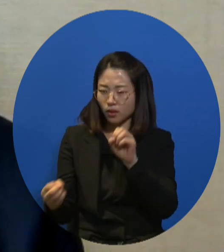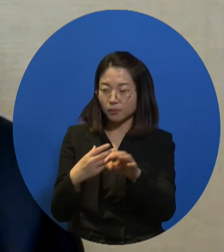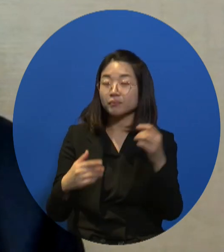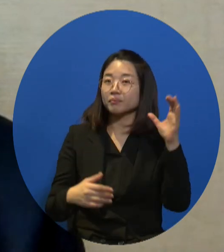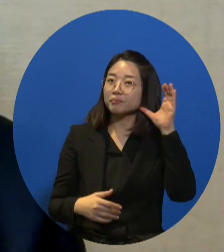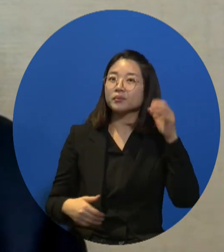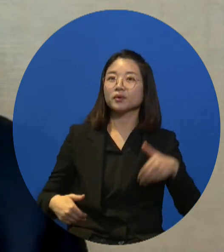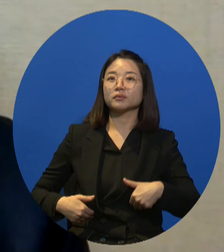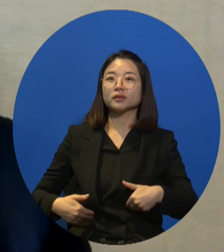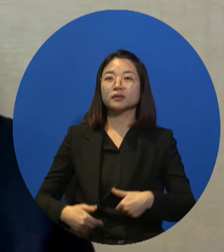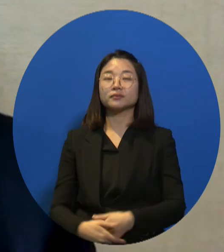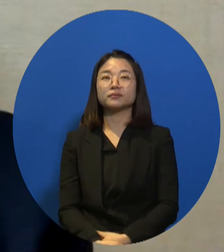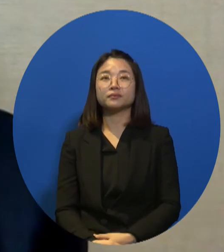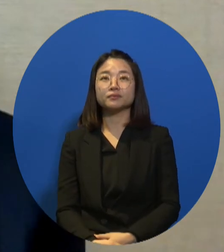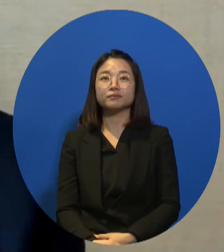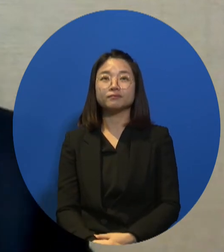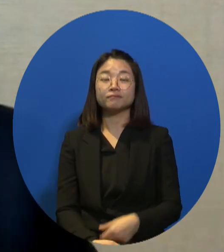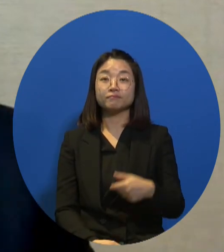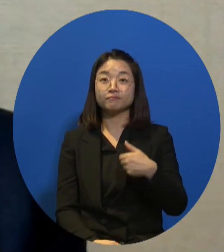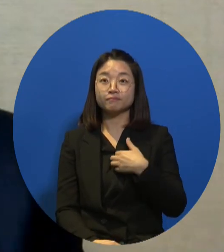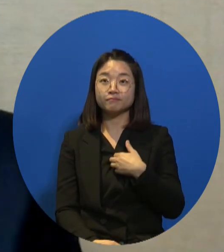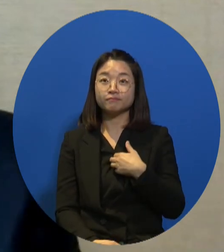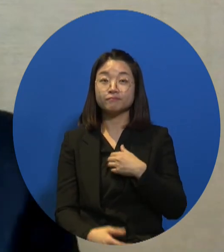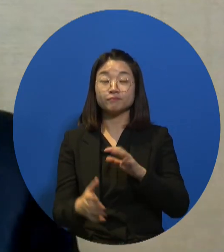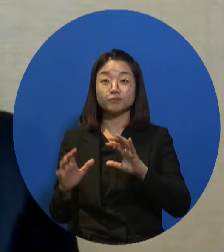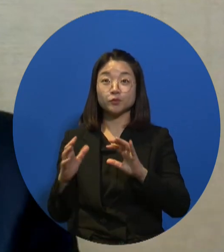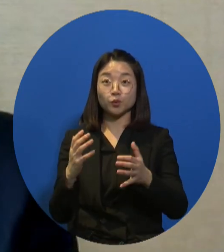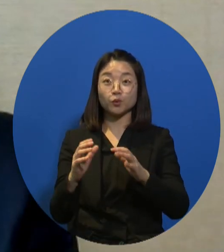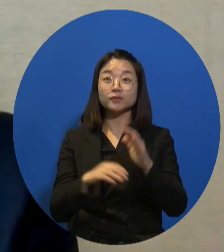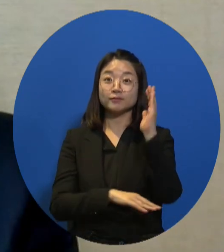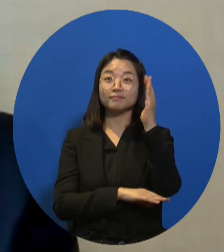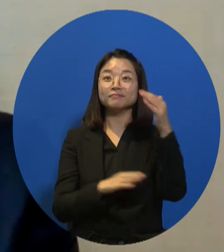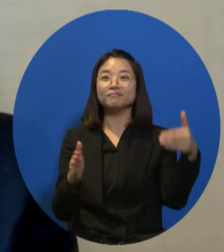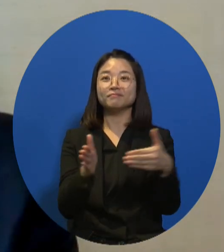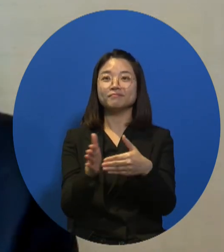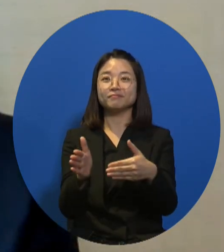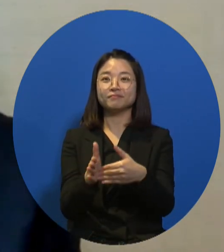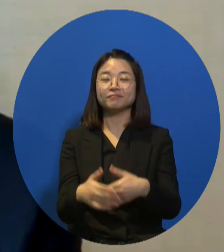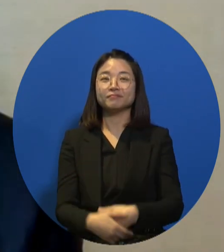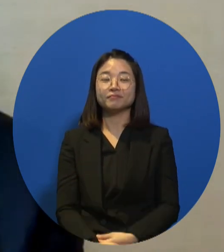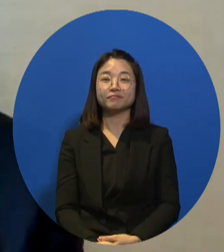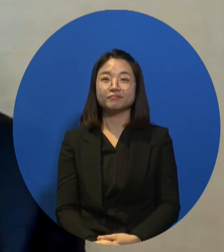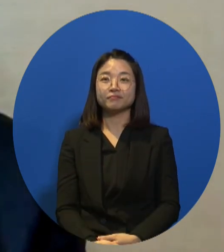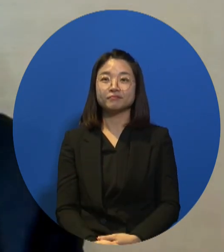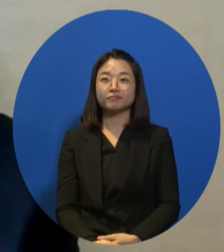groups. So these are my comments as a panel member.